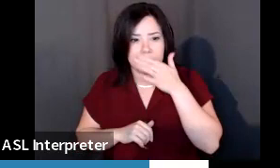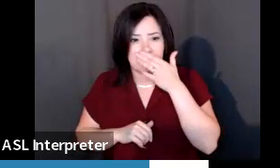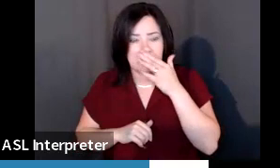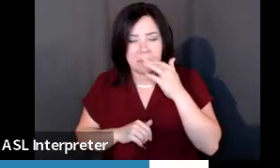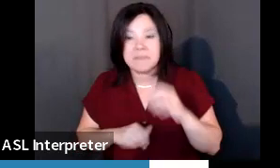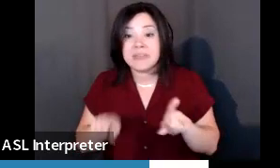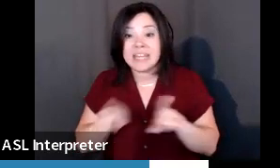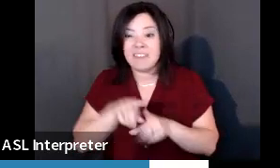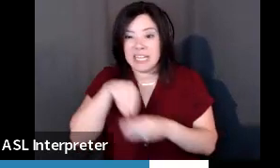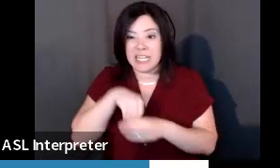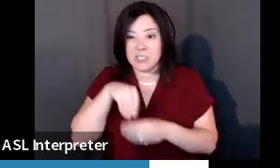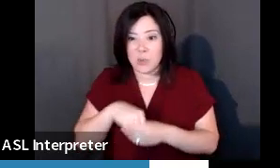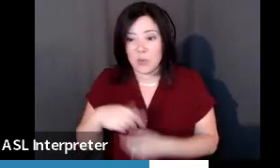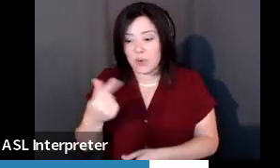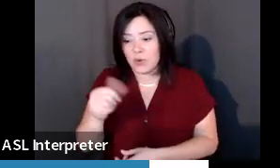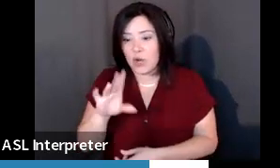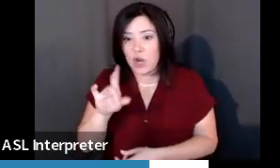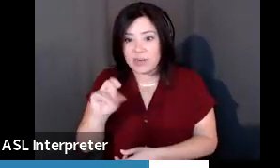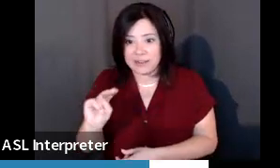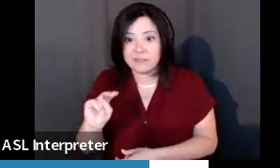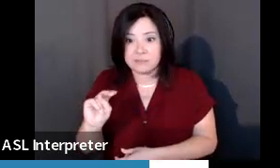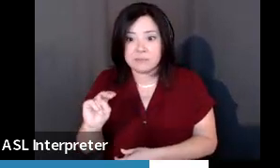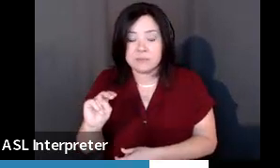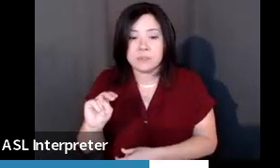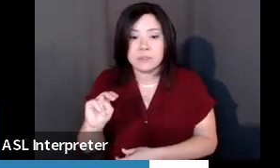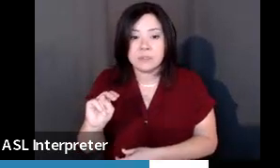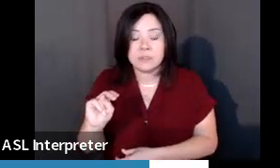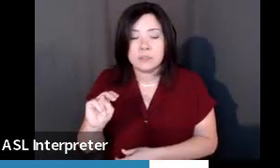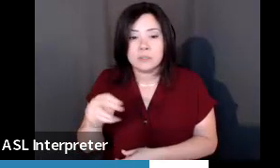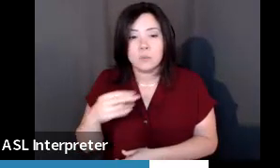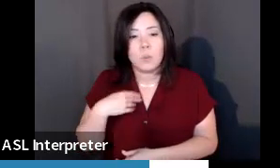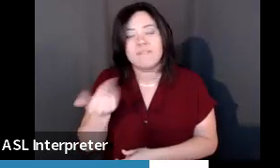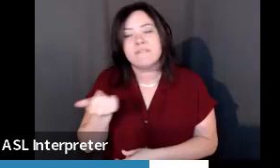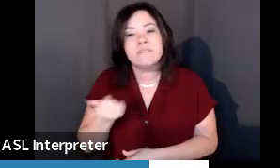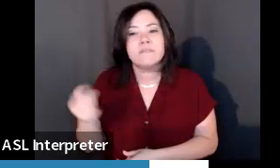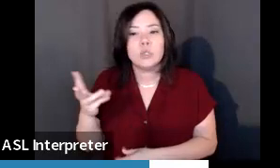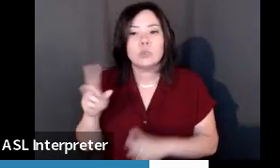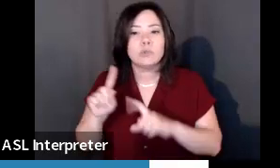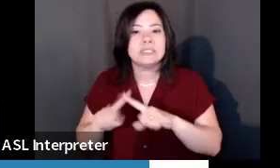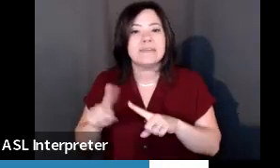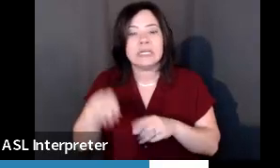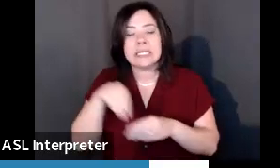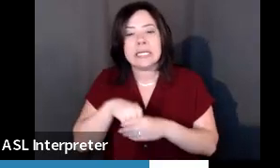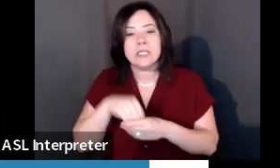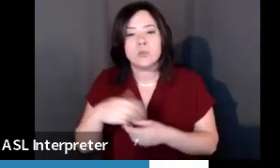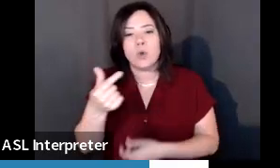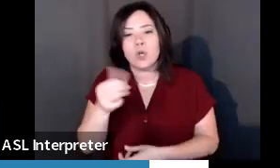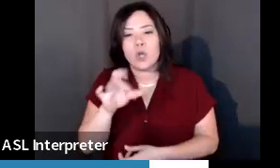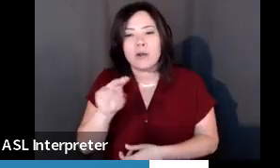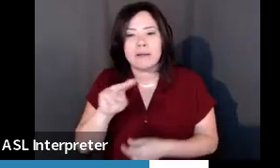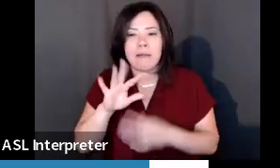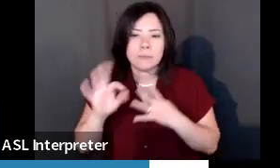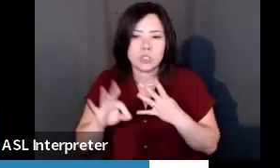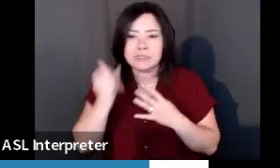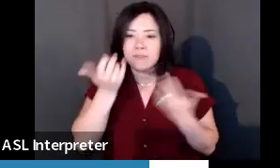indoor gardening, we have a couple of different indoor gardening options if people want to